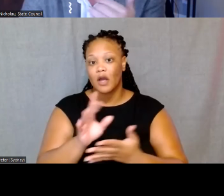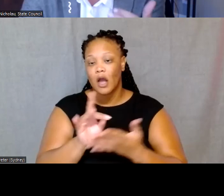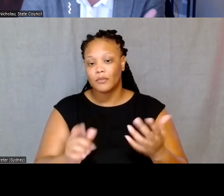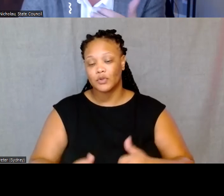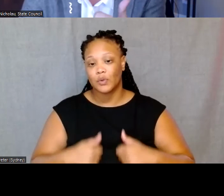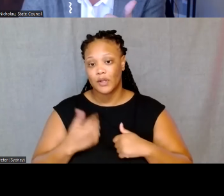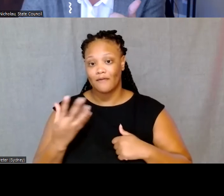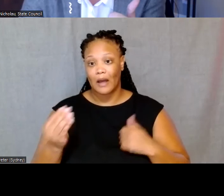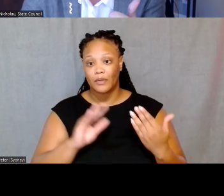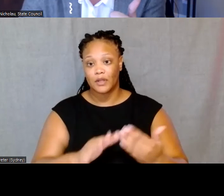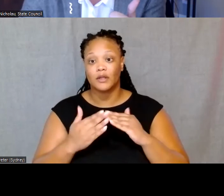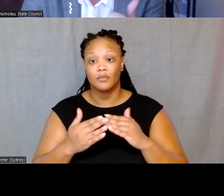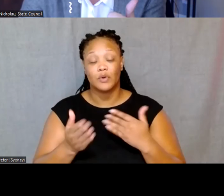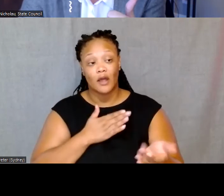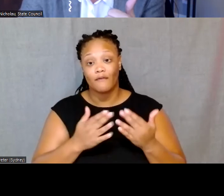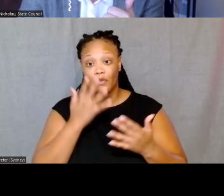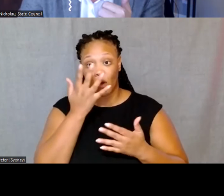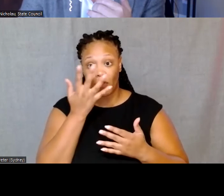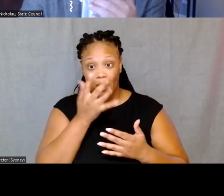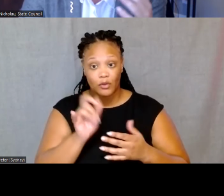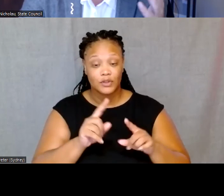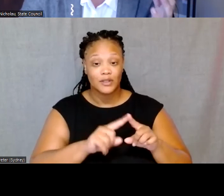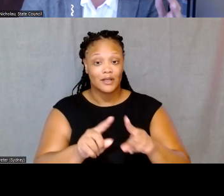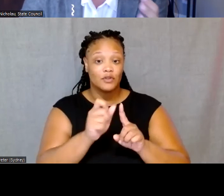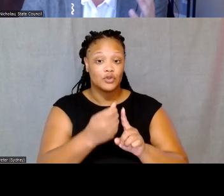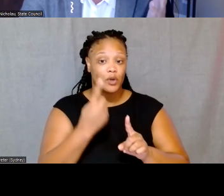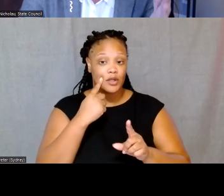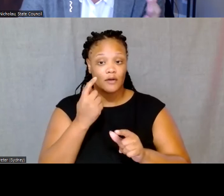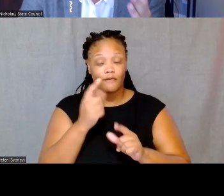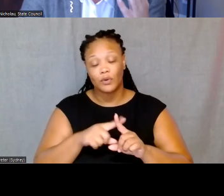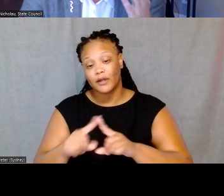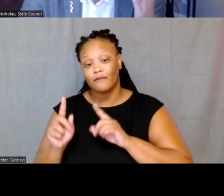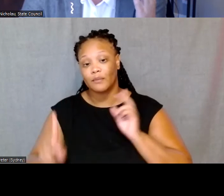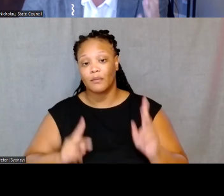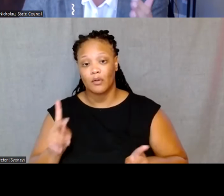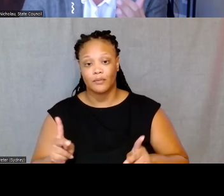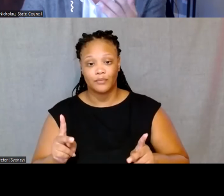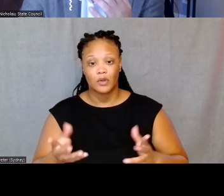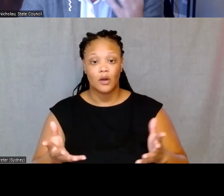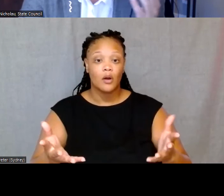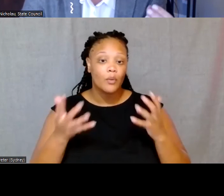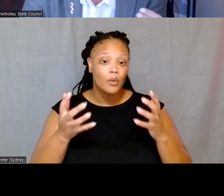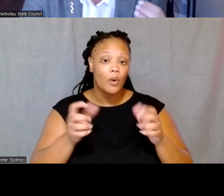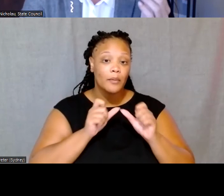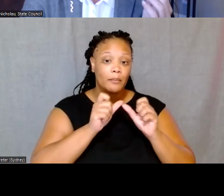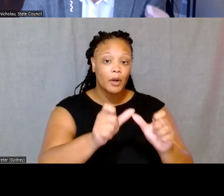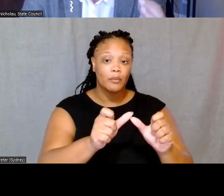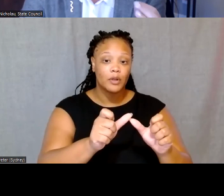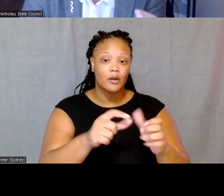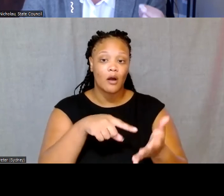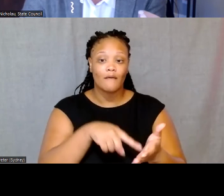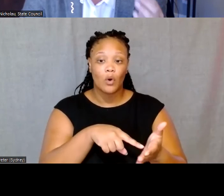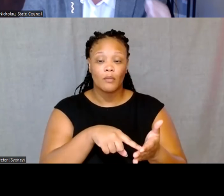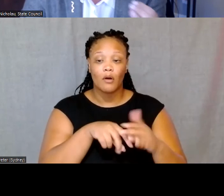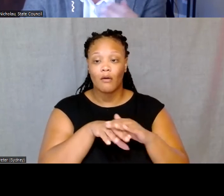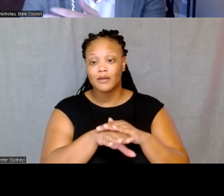knowing that looks different for different people. The idea of permanent, affordable, accessible, safe, and sustained